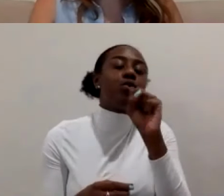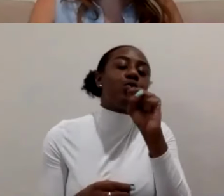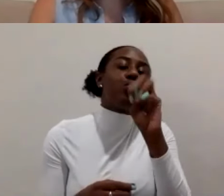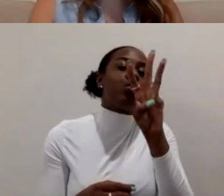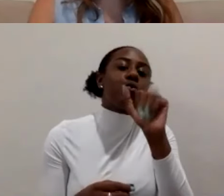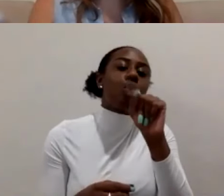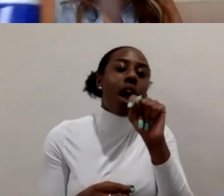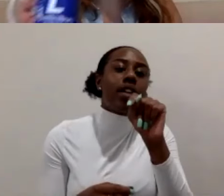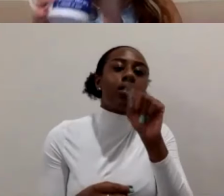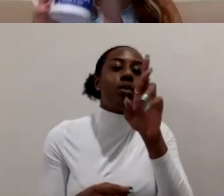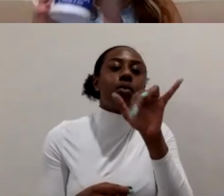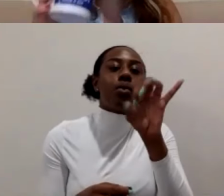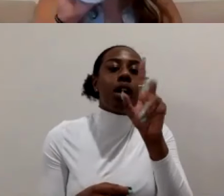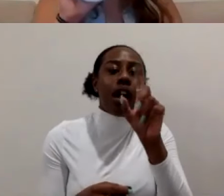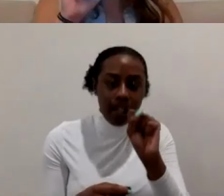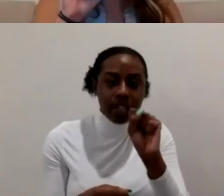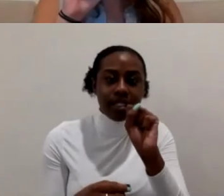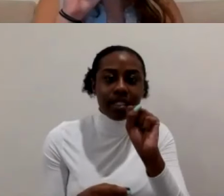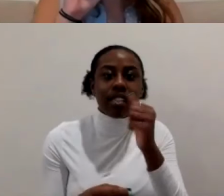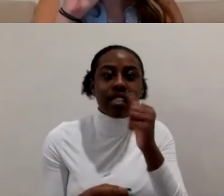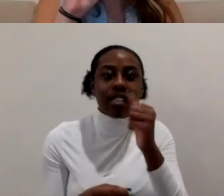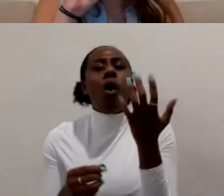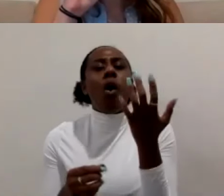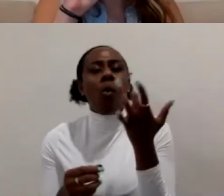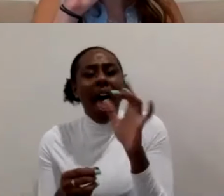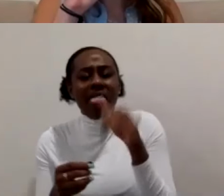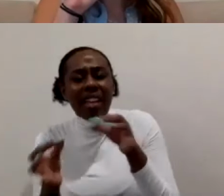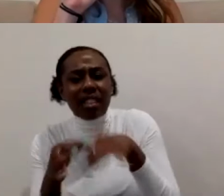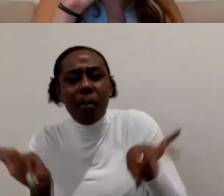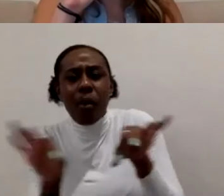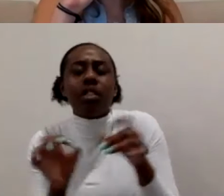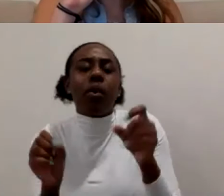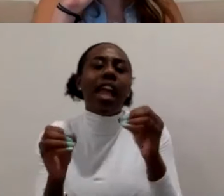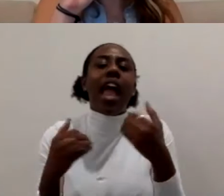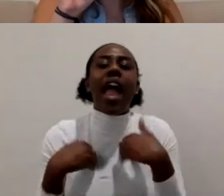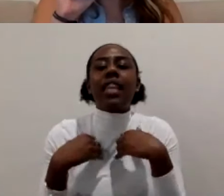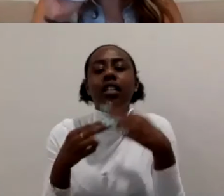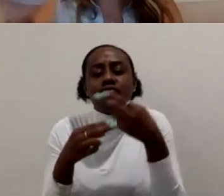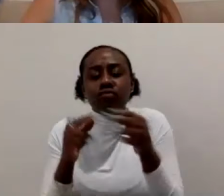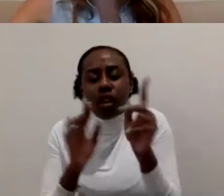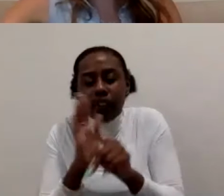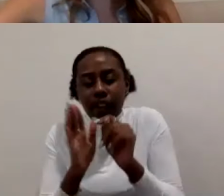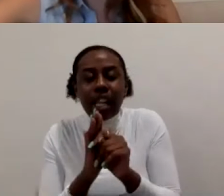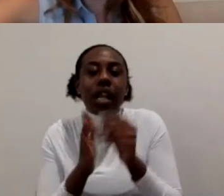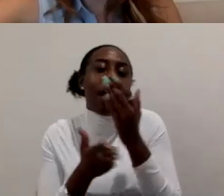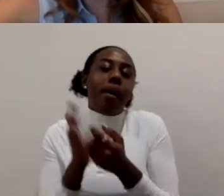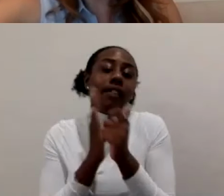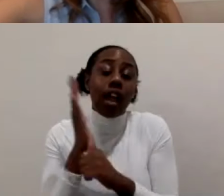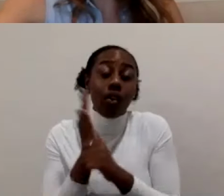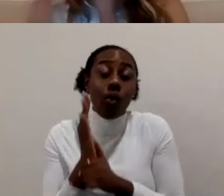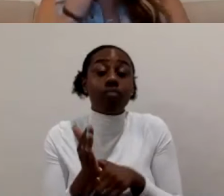significant? So we had a short clip and a little part of an article. Learned that SWAT